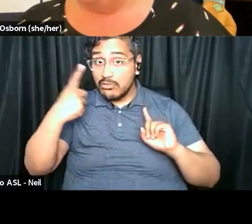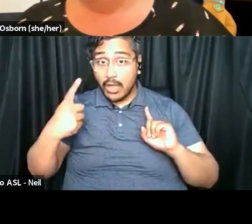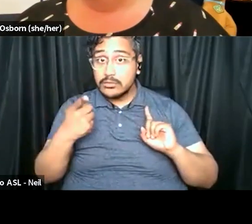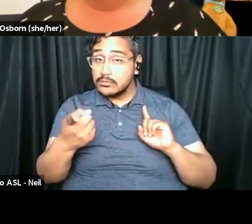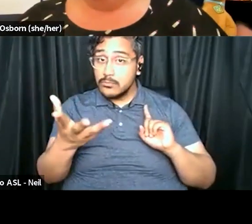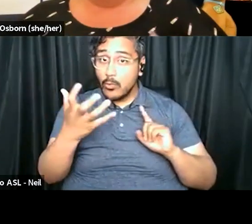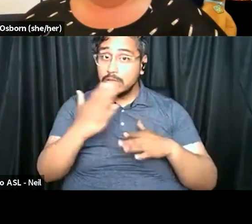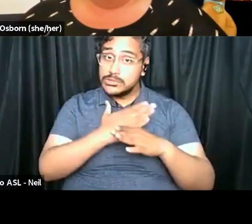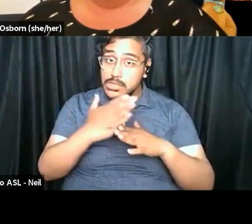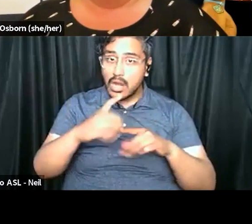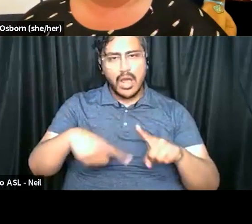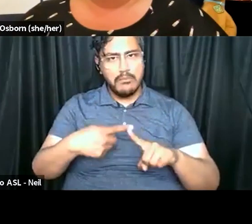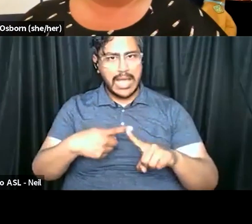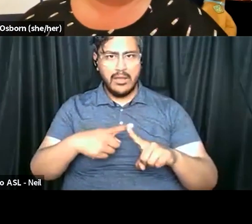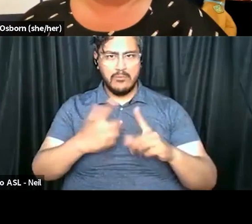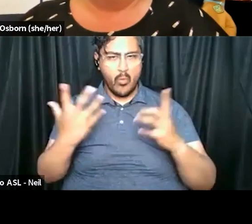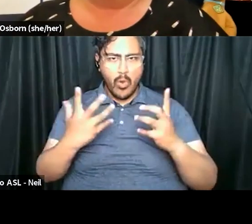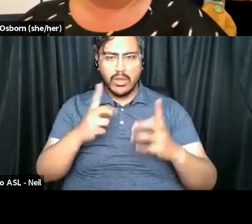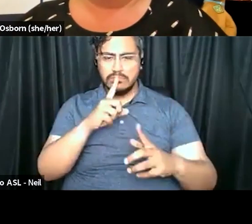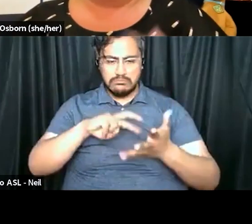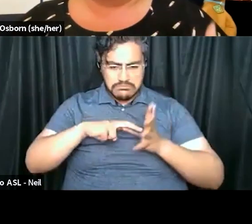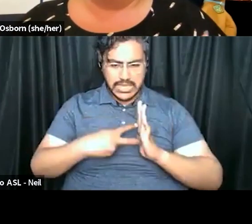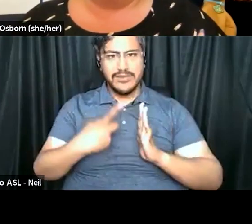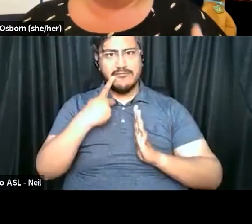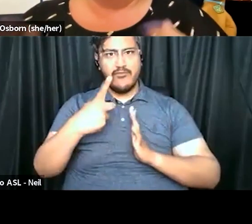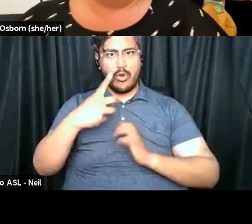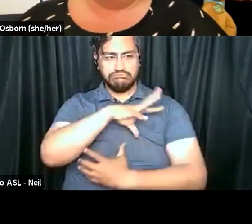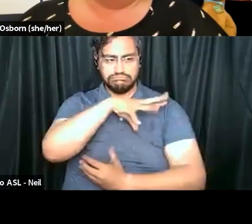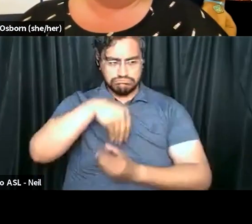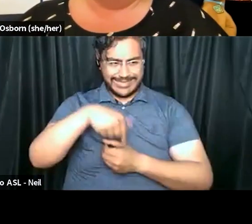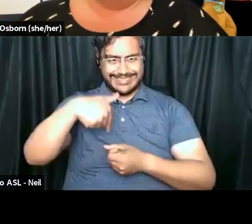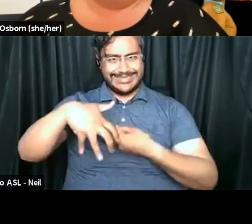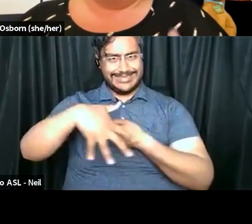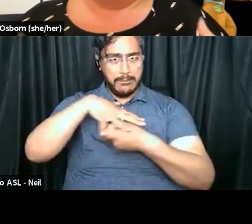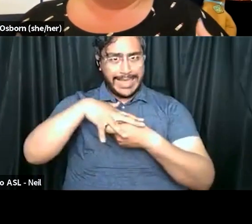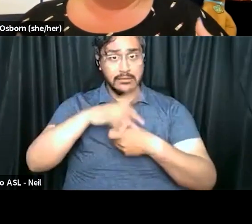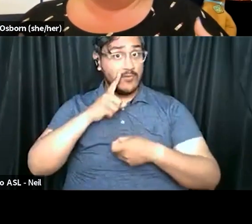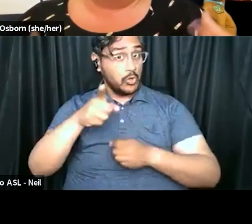share about what it meant to be part of this fat specific space as a writer, and